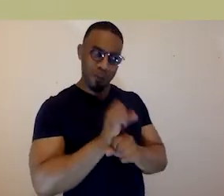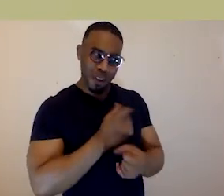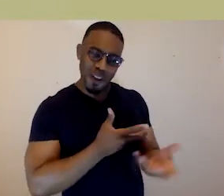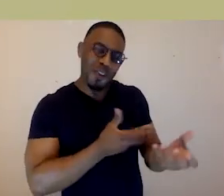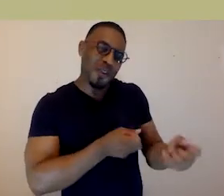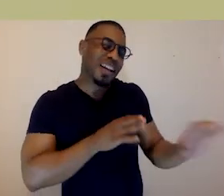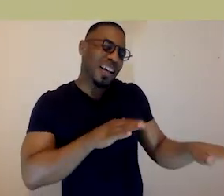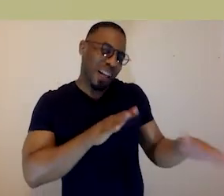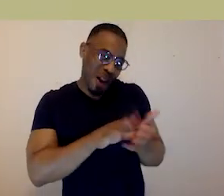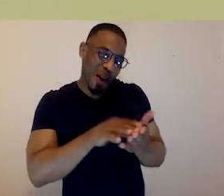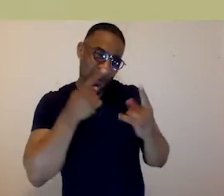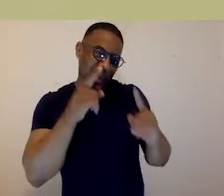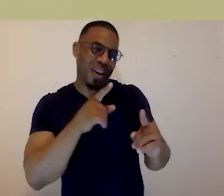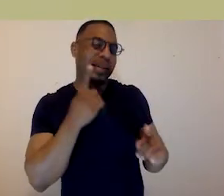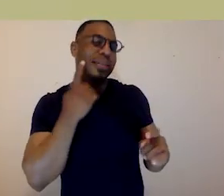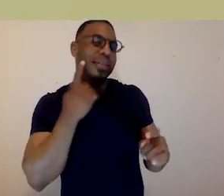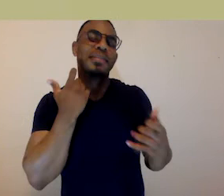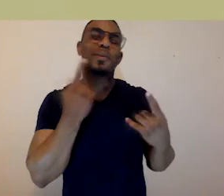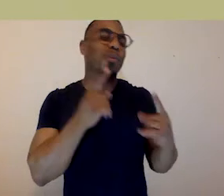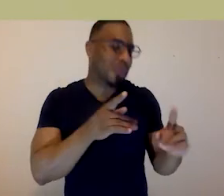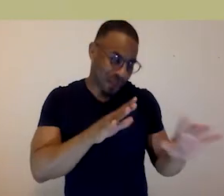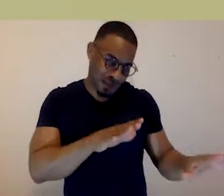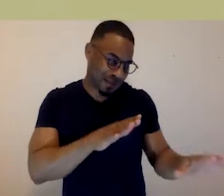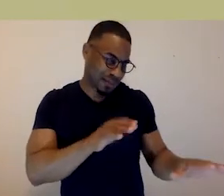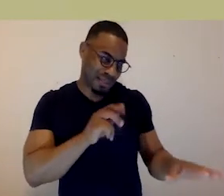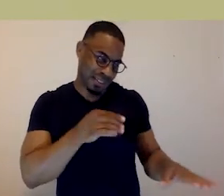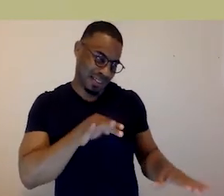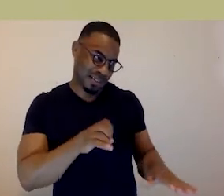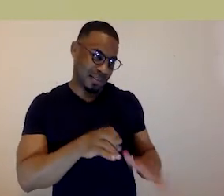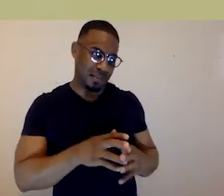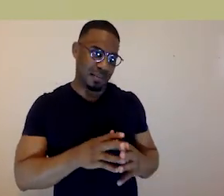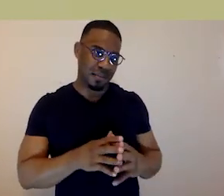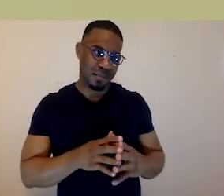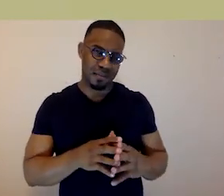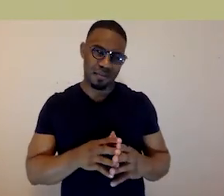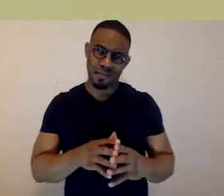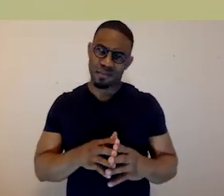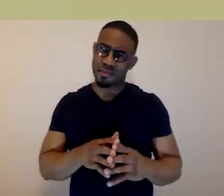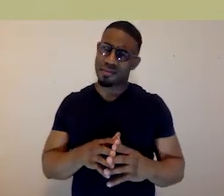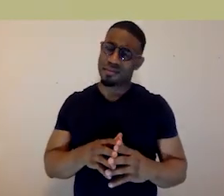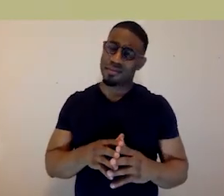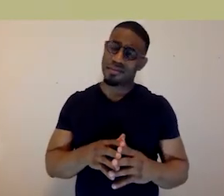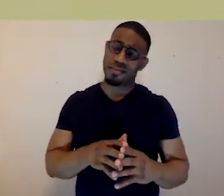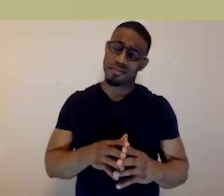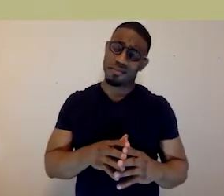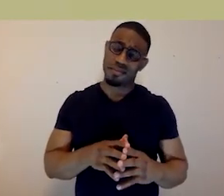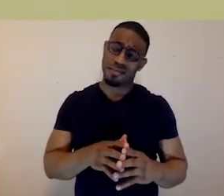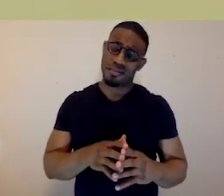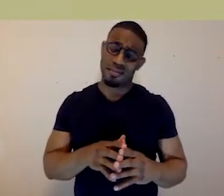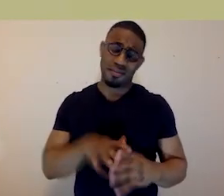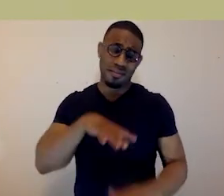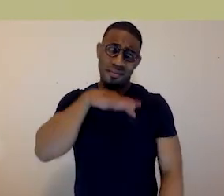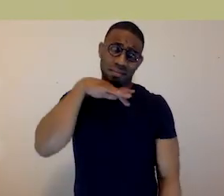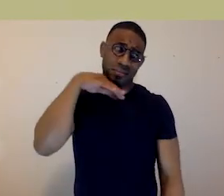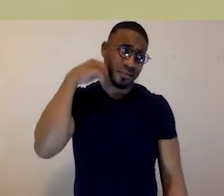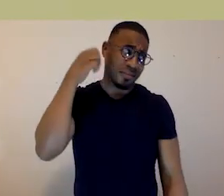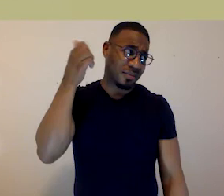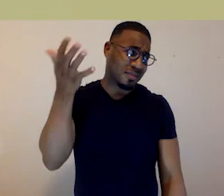that learning works. It just works, Angie. So at this point, I had enough of this